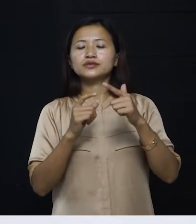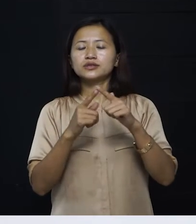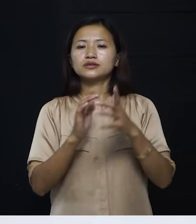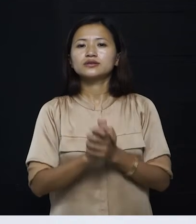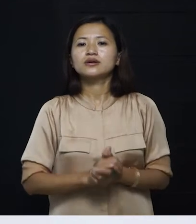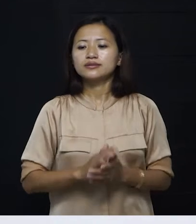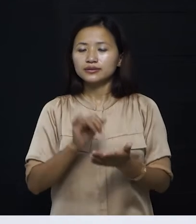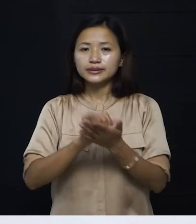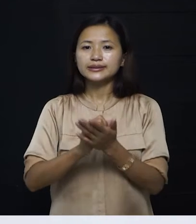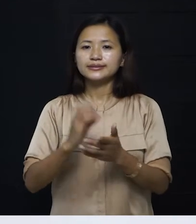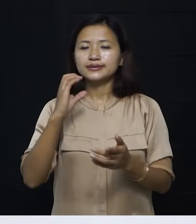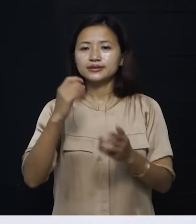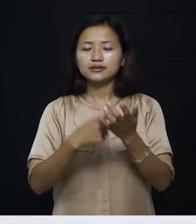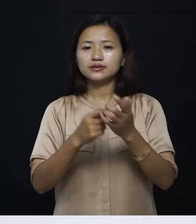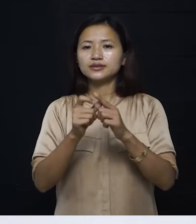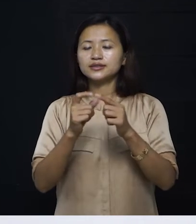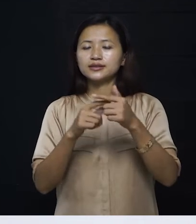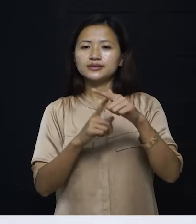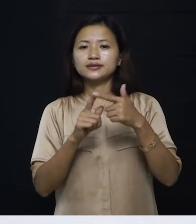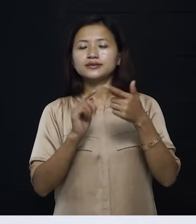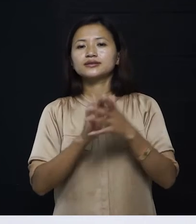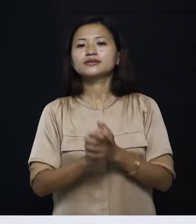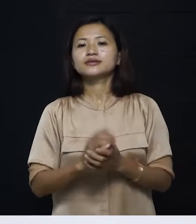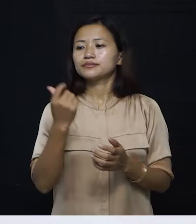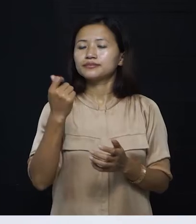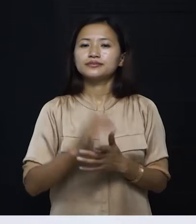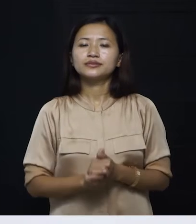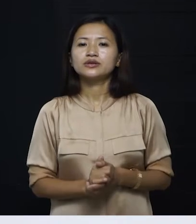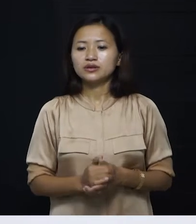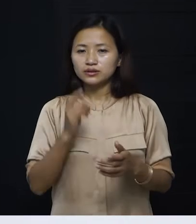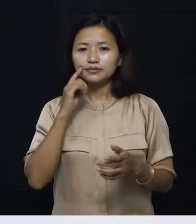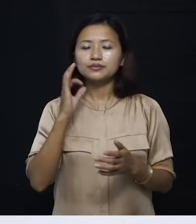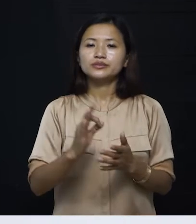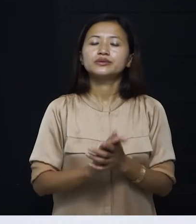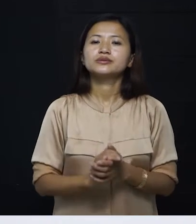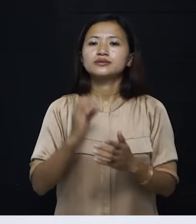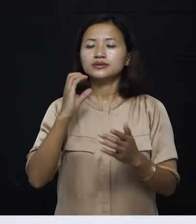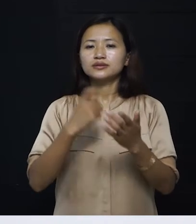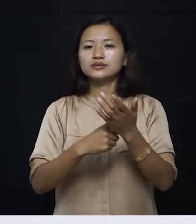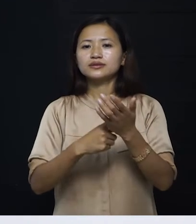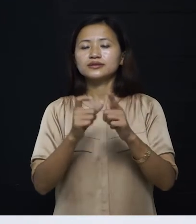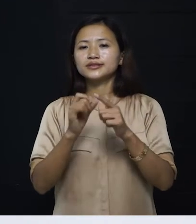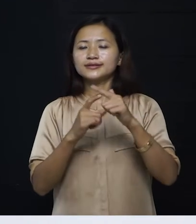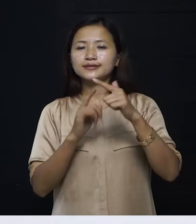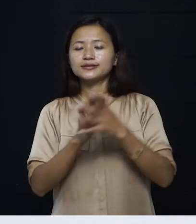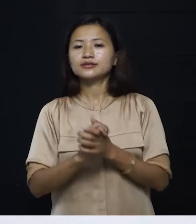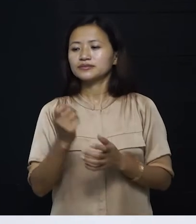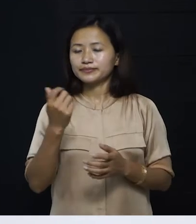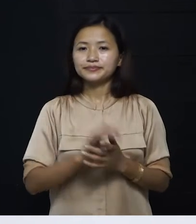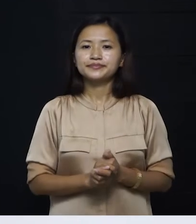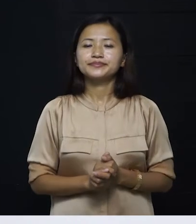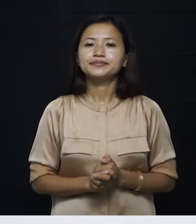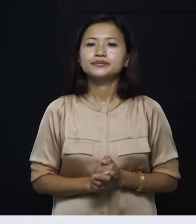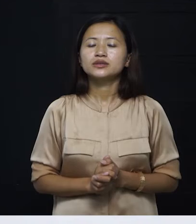called as the credit money. So here, when we say importance of credit, we are talking about that, okay?